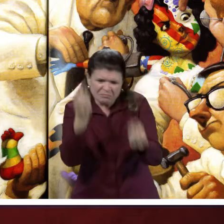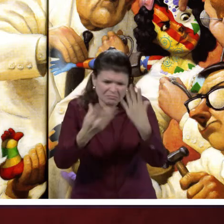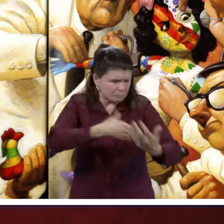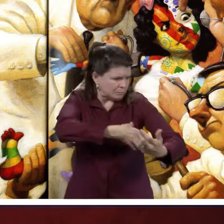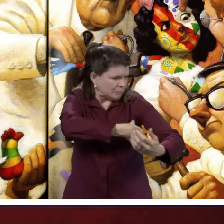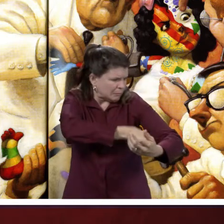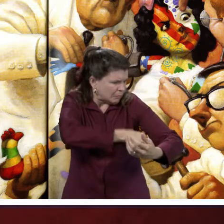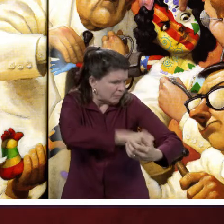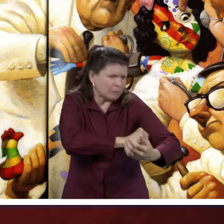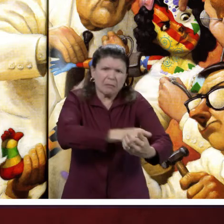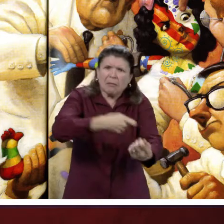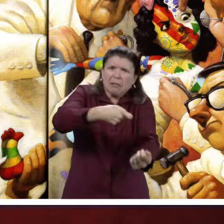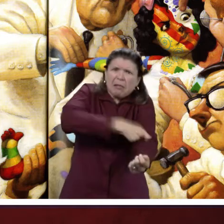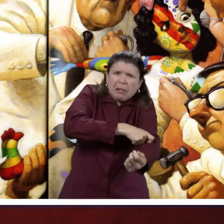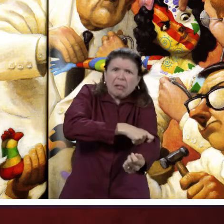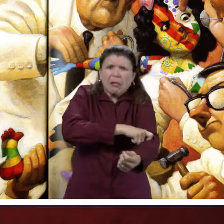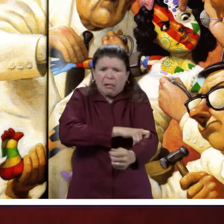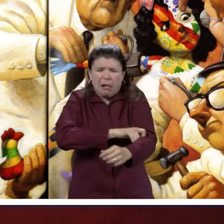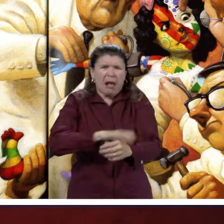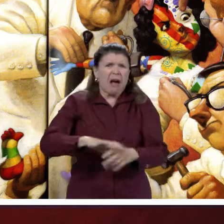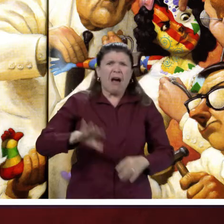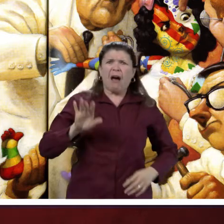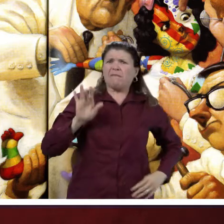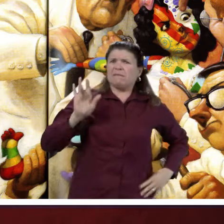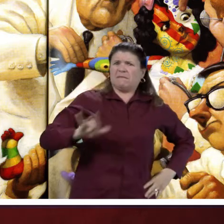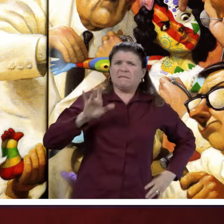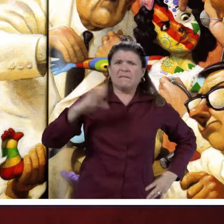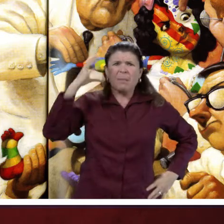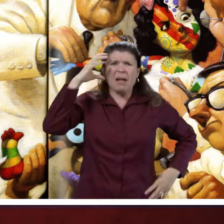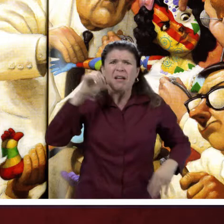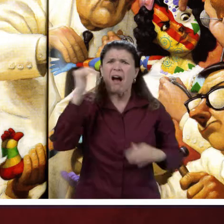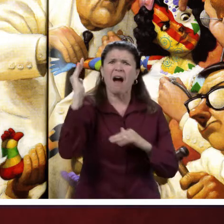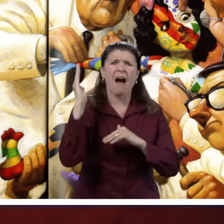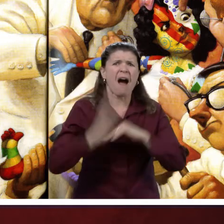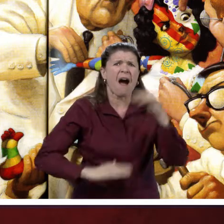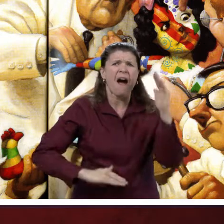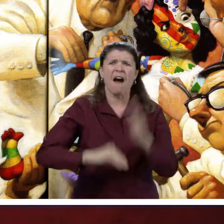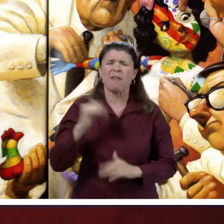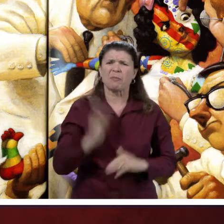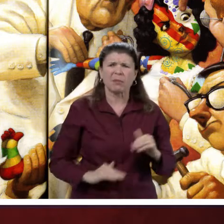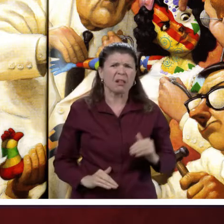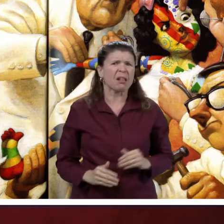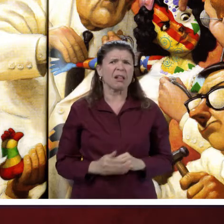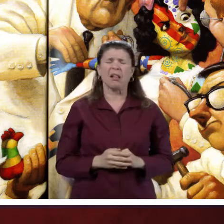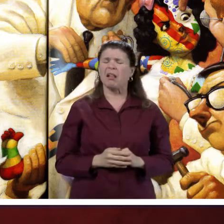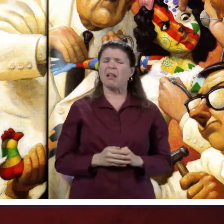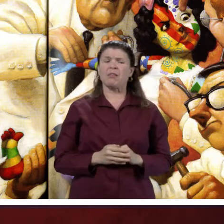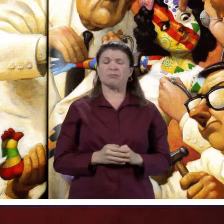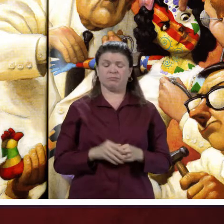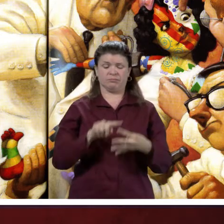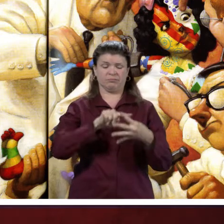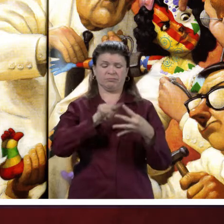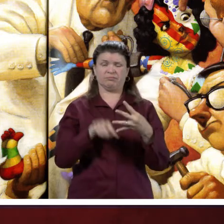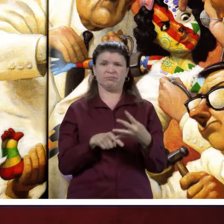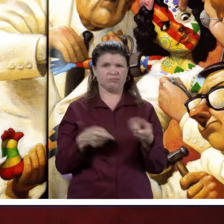Camilla. They squeezed and jabbed, tapped and tested. It was very